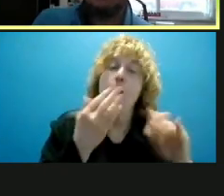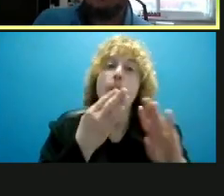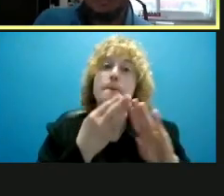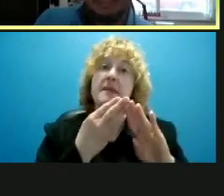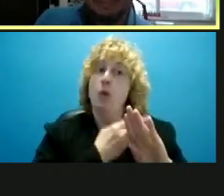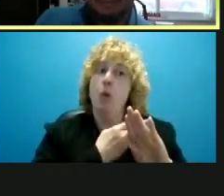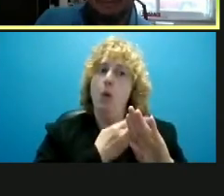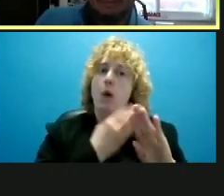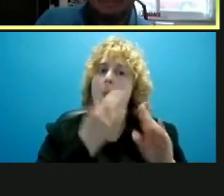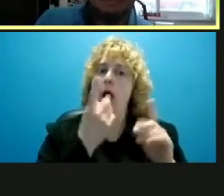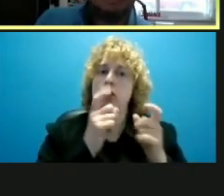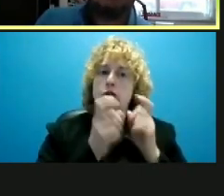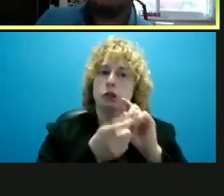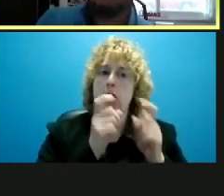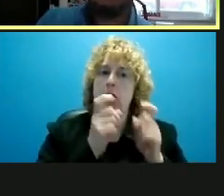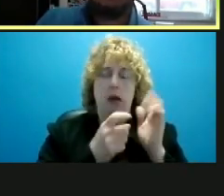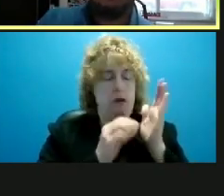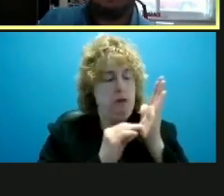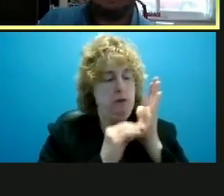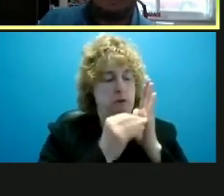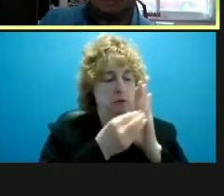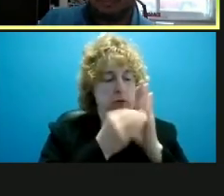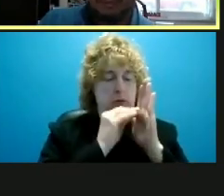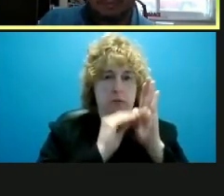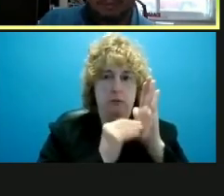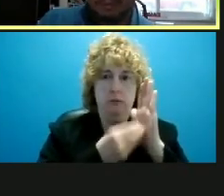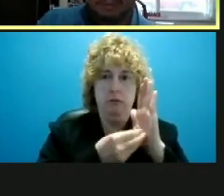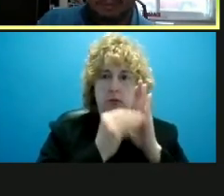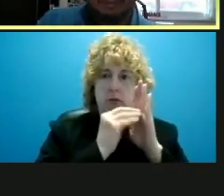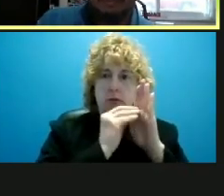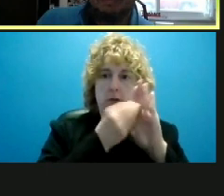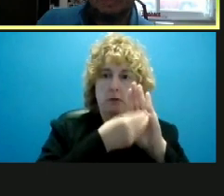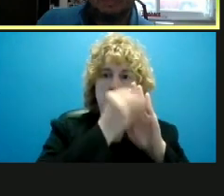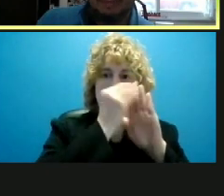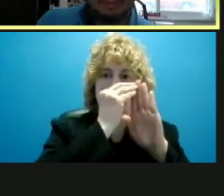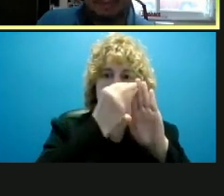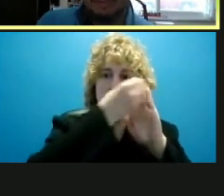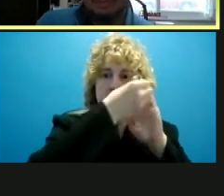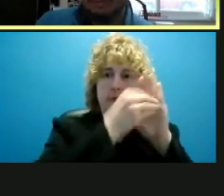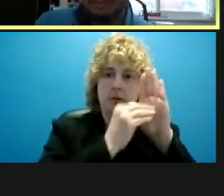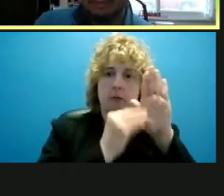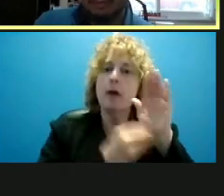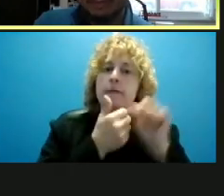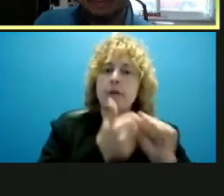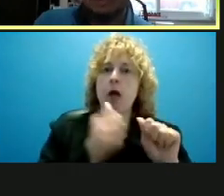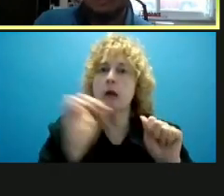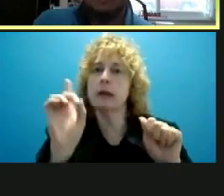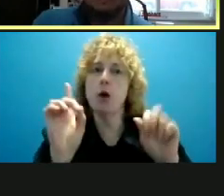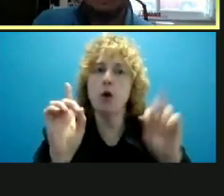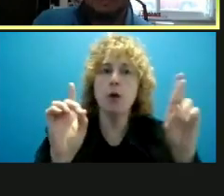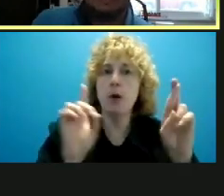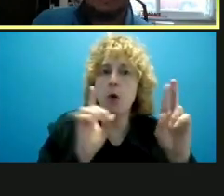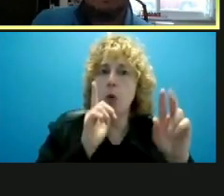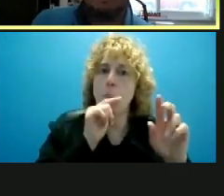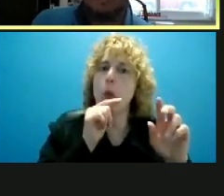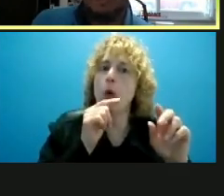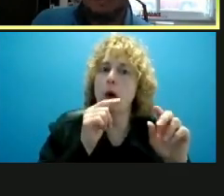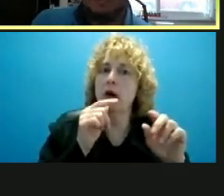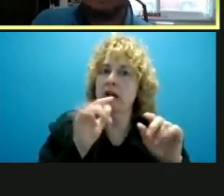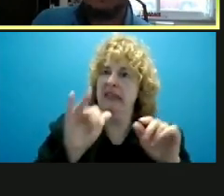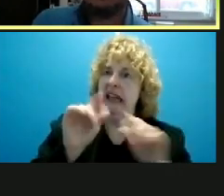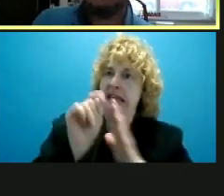In Michigan, for the composition of the state and bad luck and other circumstances, the last